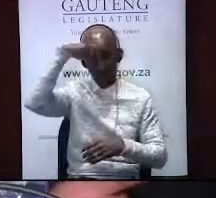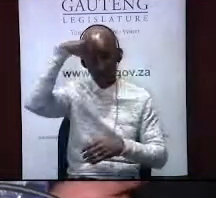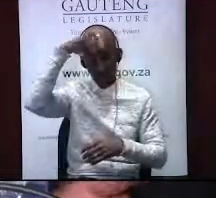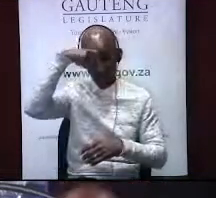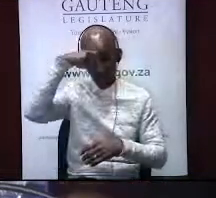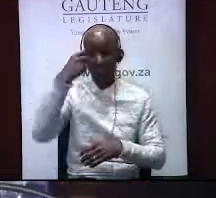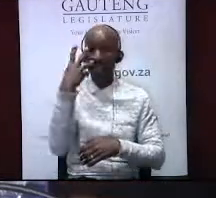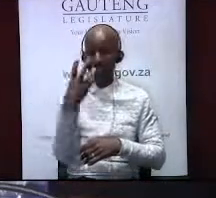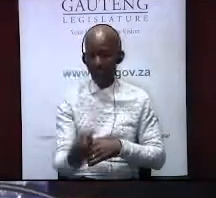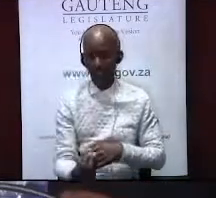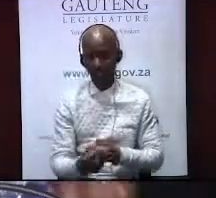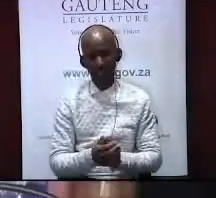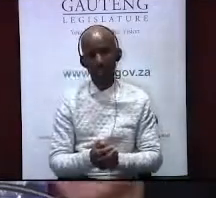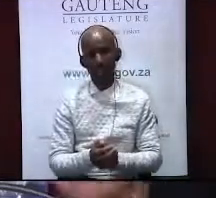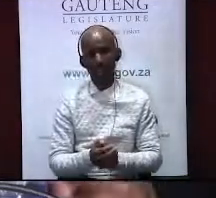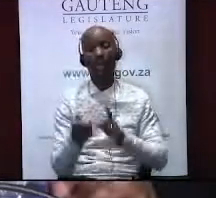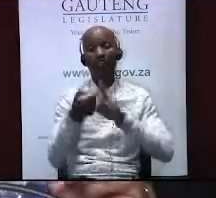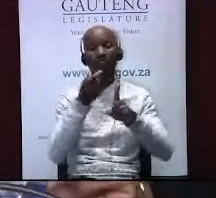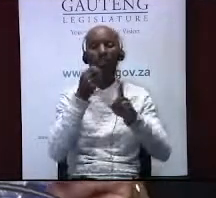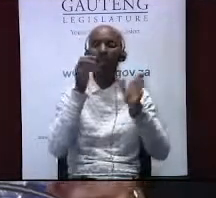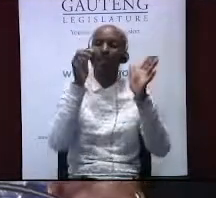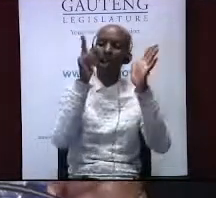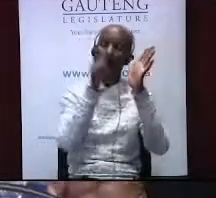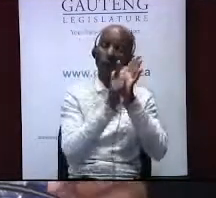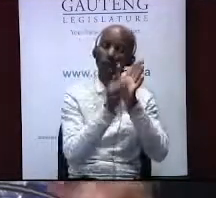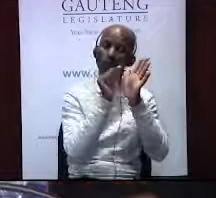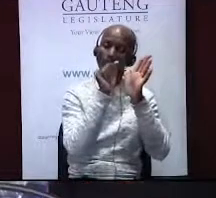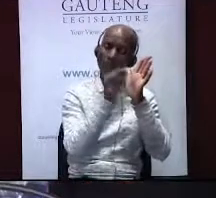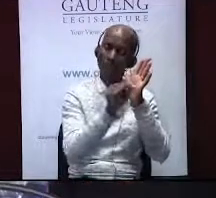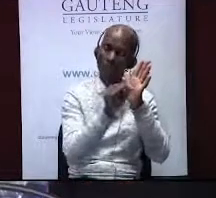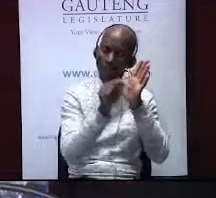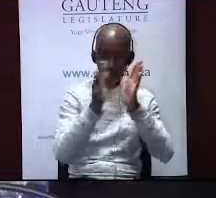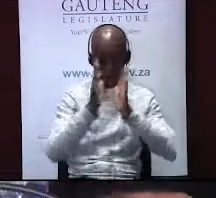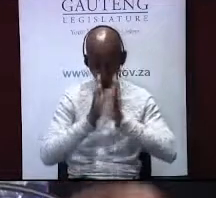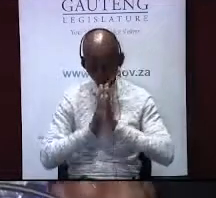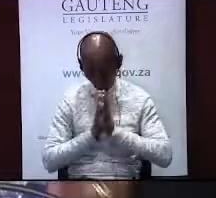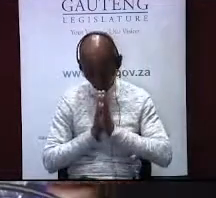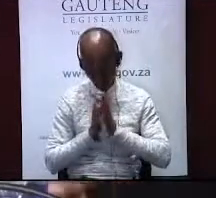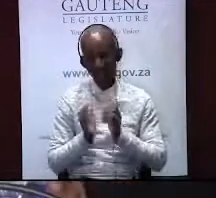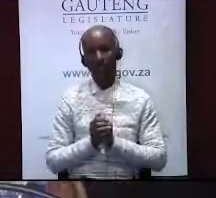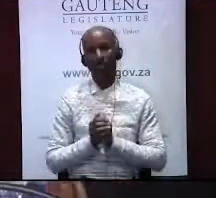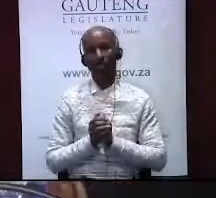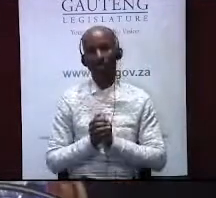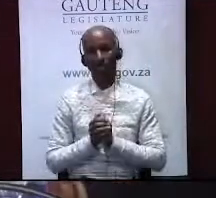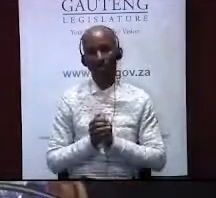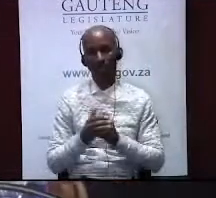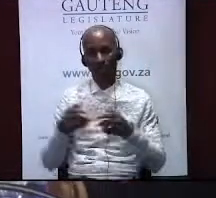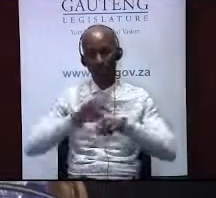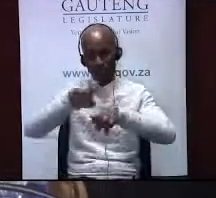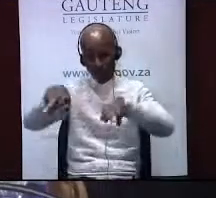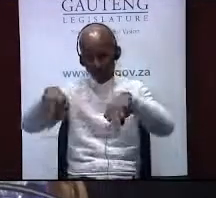they acquired from the Lord that they prayed in their closets.